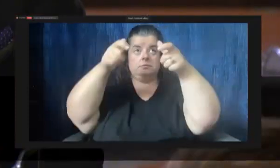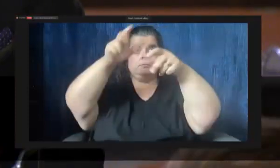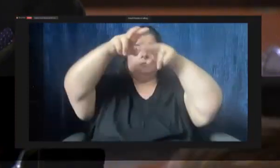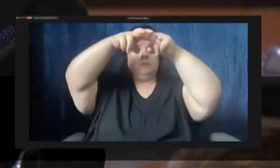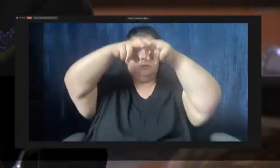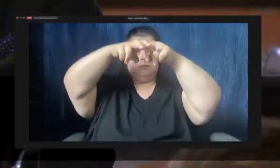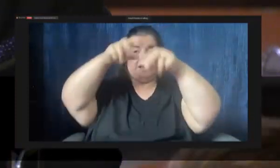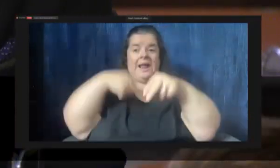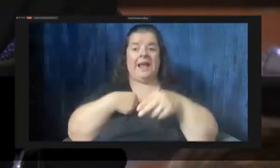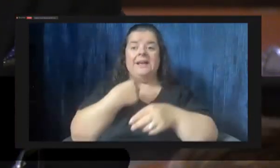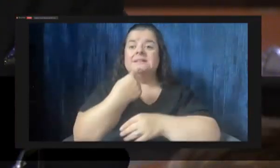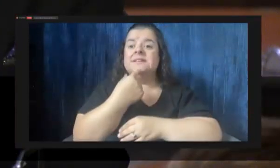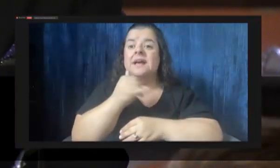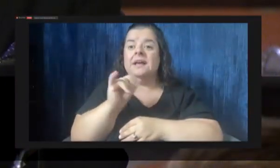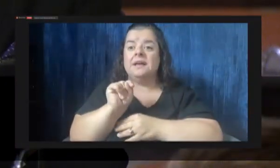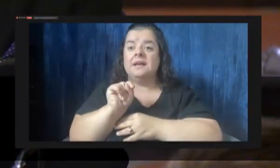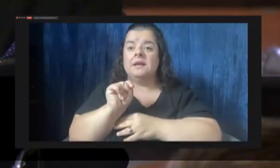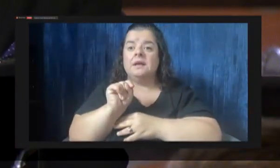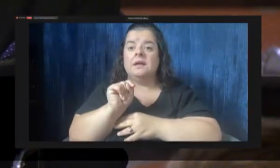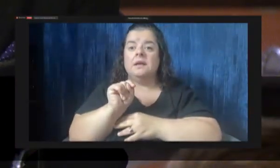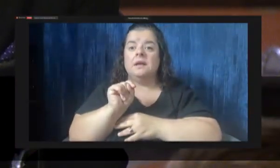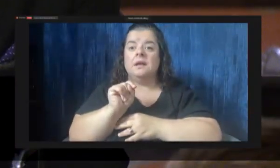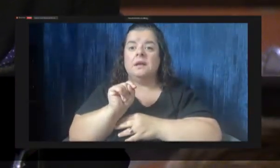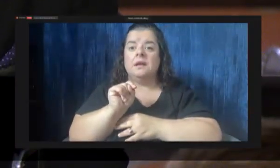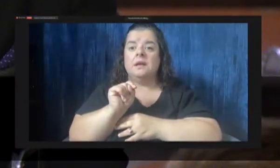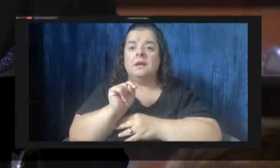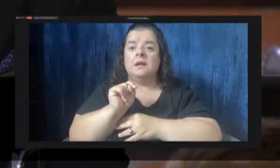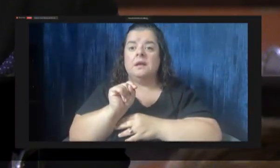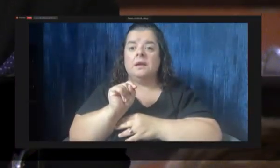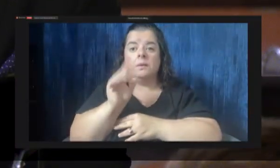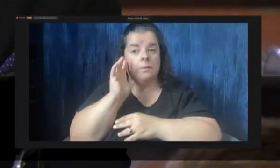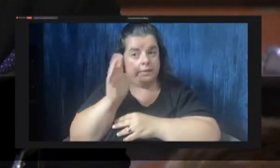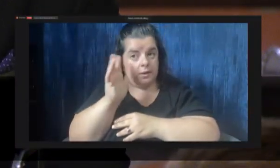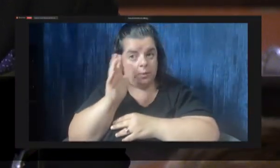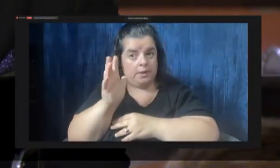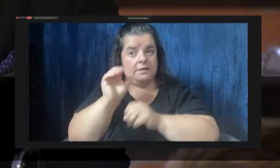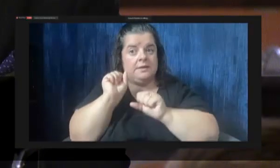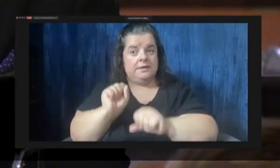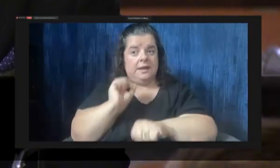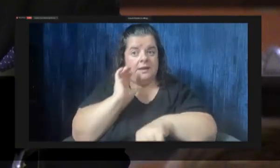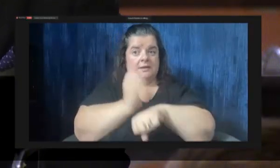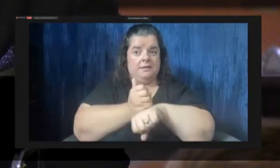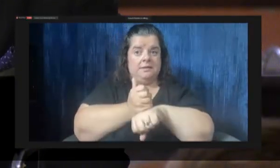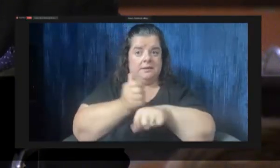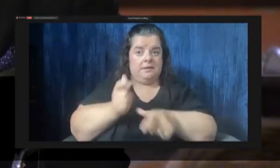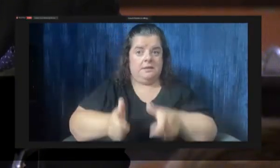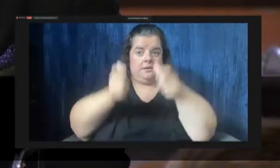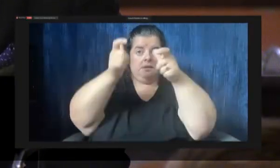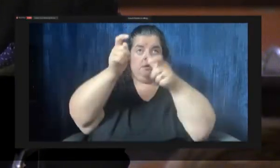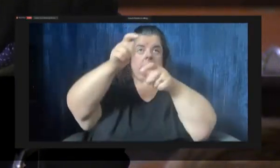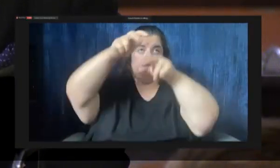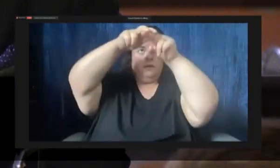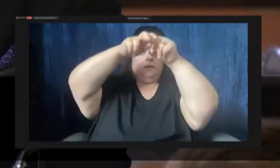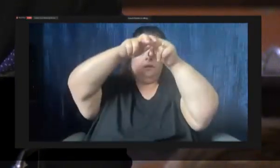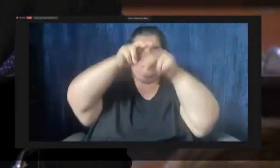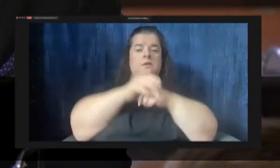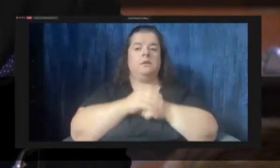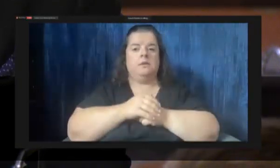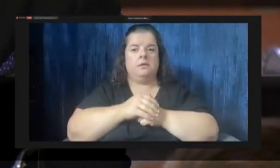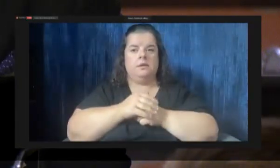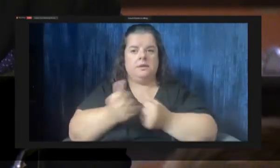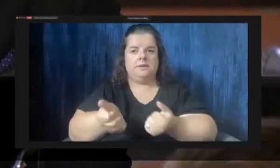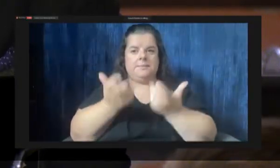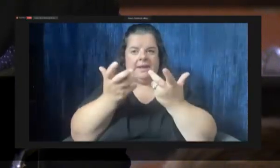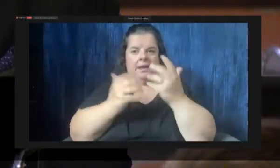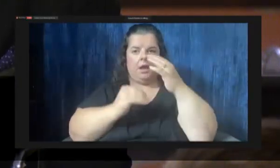up because I'm sorry, they will or won't? They will be able to establish at least as many as two,